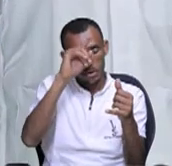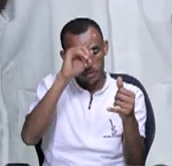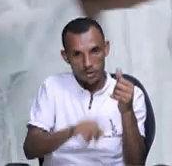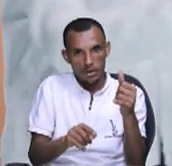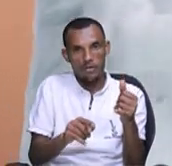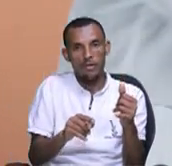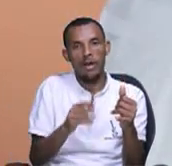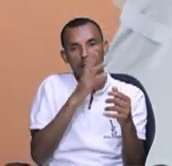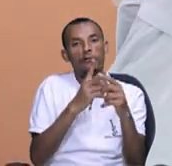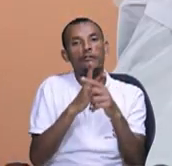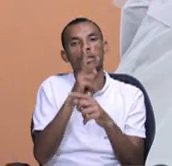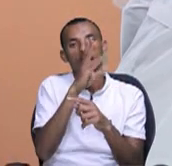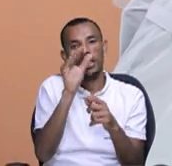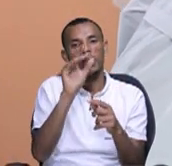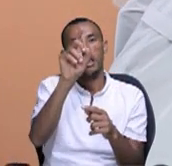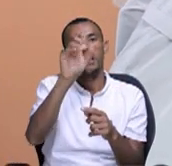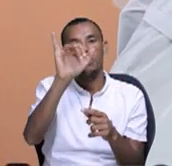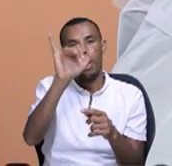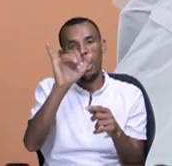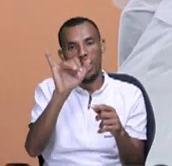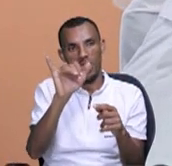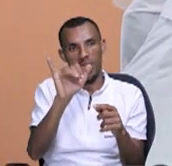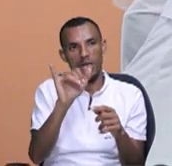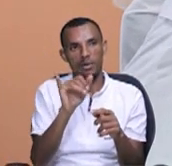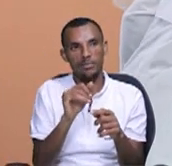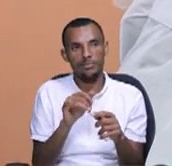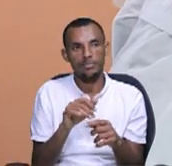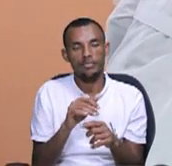the xy plane. That means there is xy plane here.